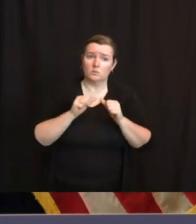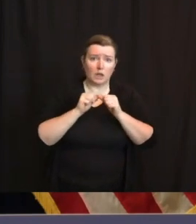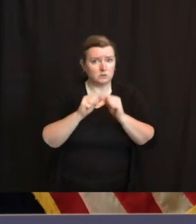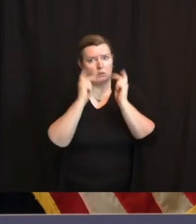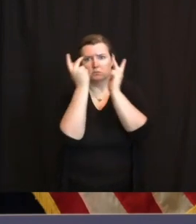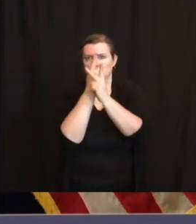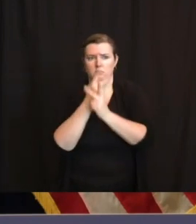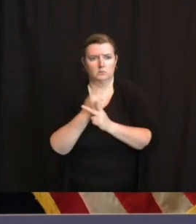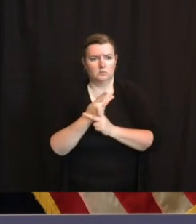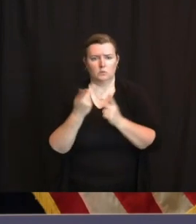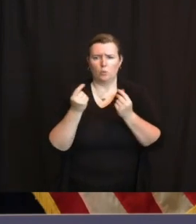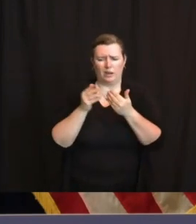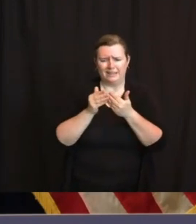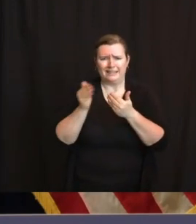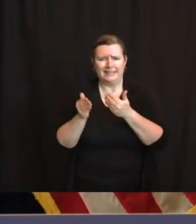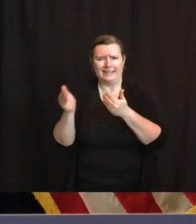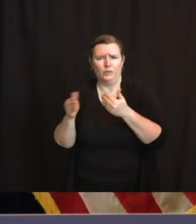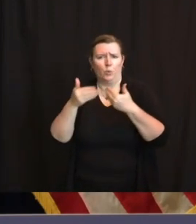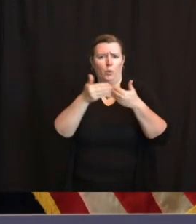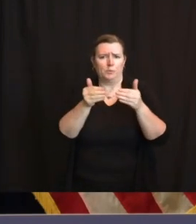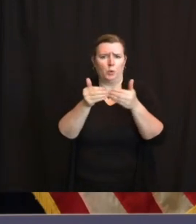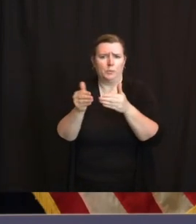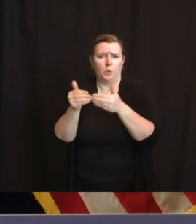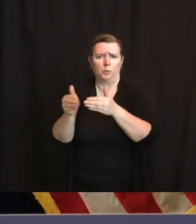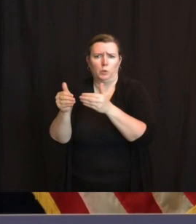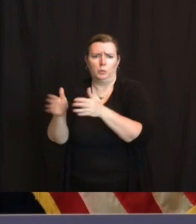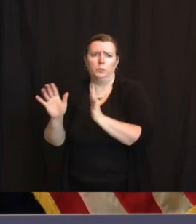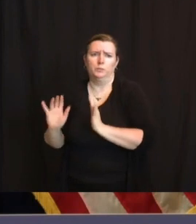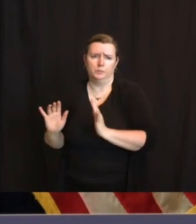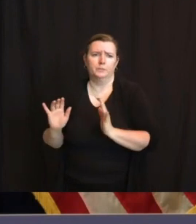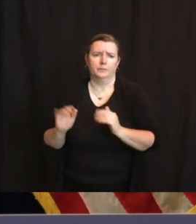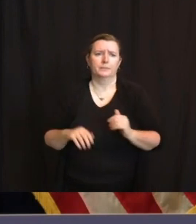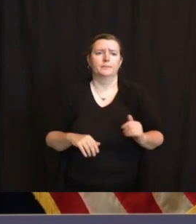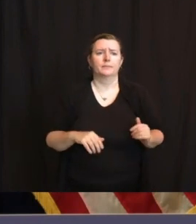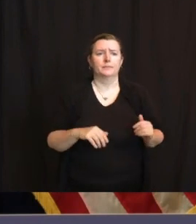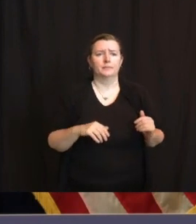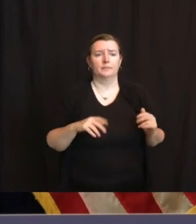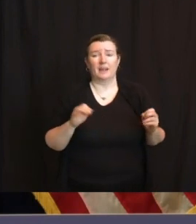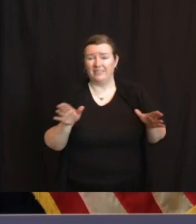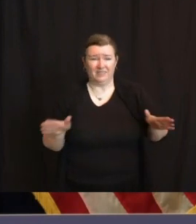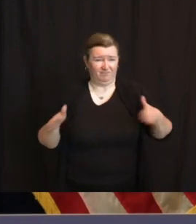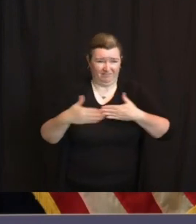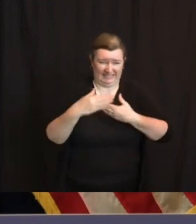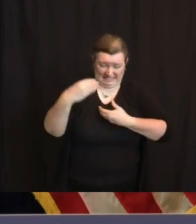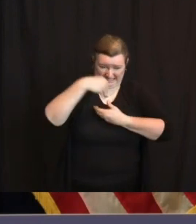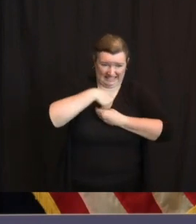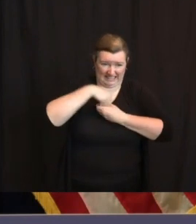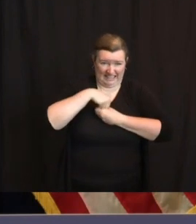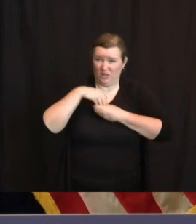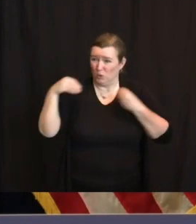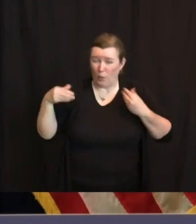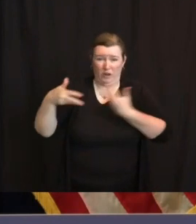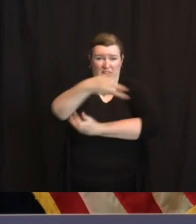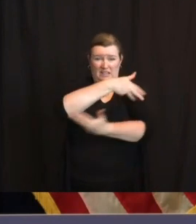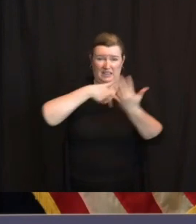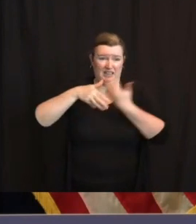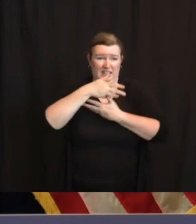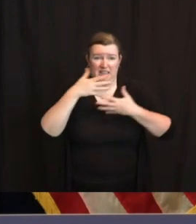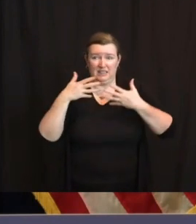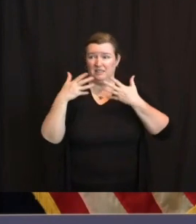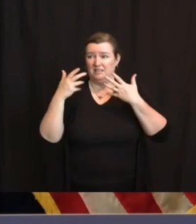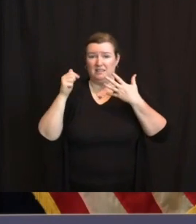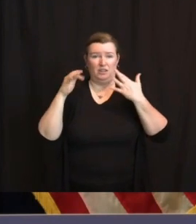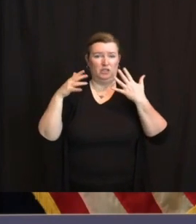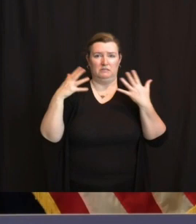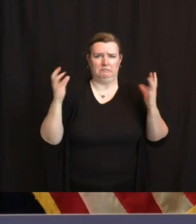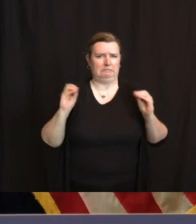But inside, lacking in ventilation, sedentary, and close proximity, those are